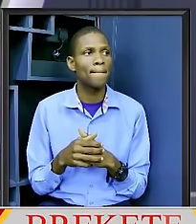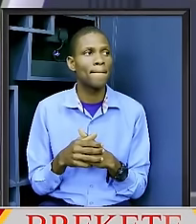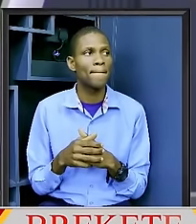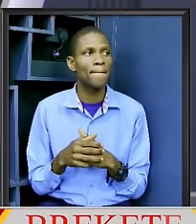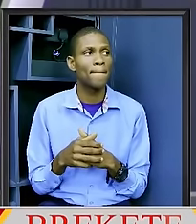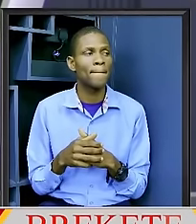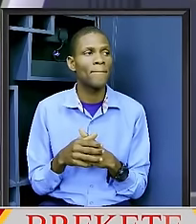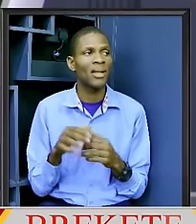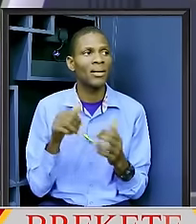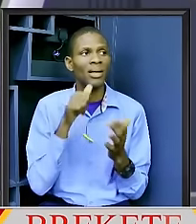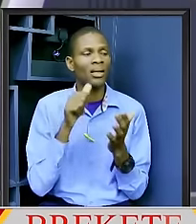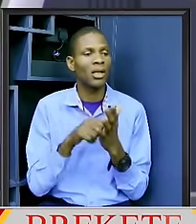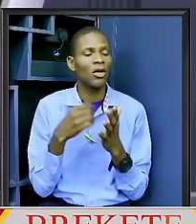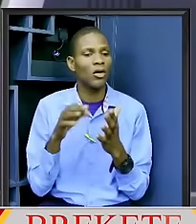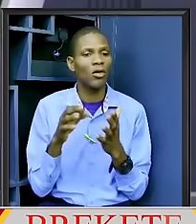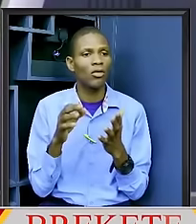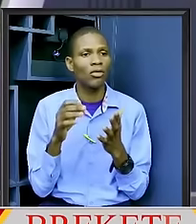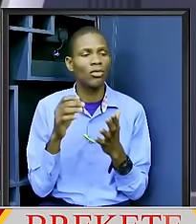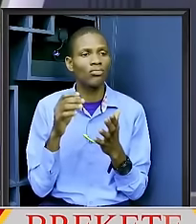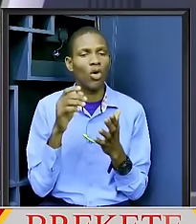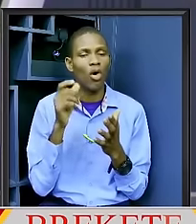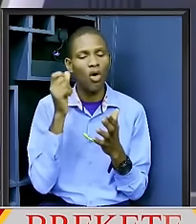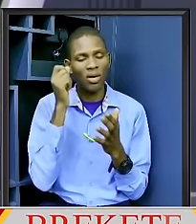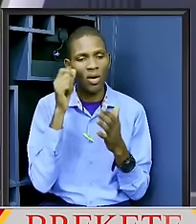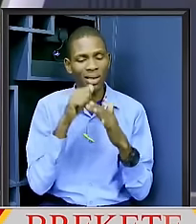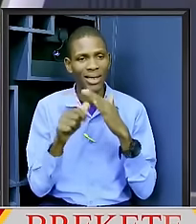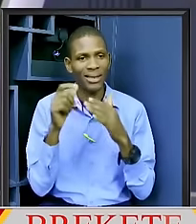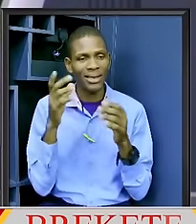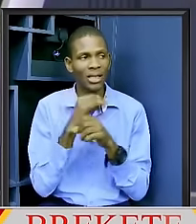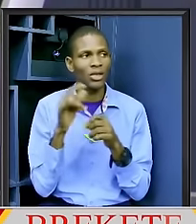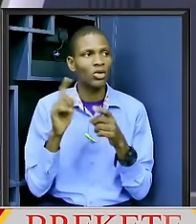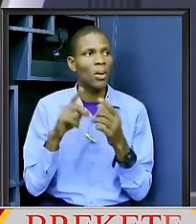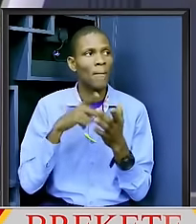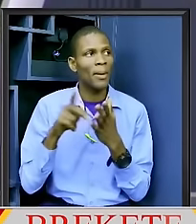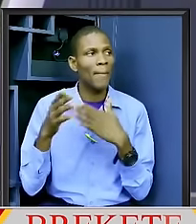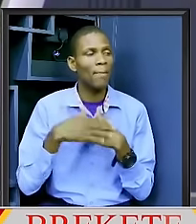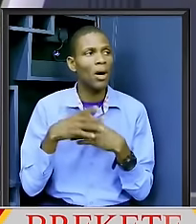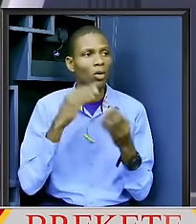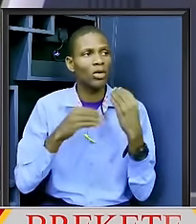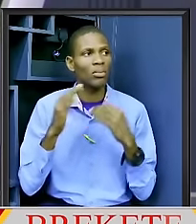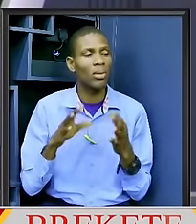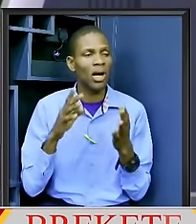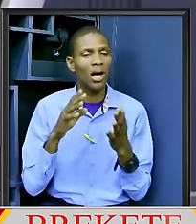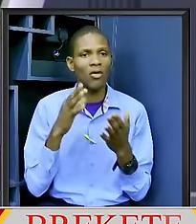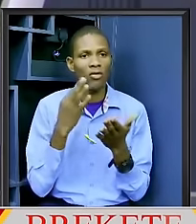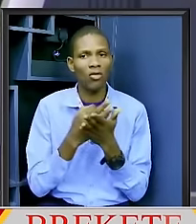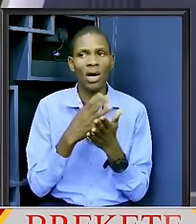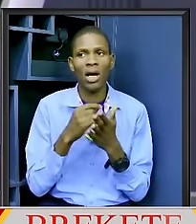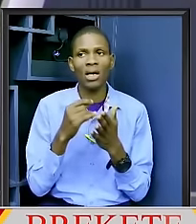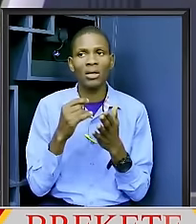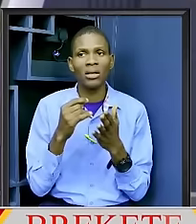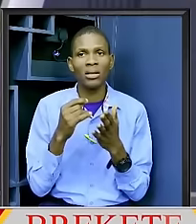letter of undertaking to pay back misappropriated customers' funds and companies' funds converted to